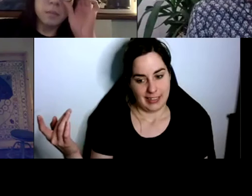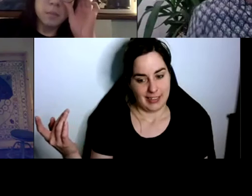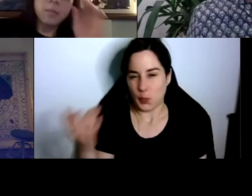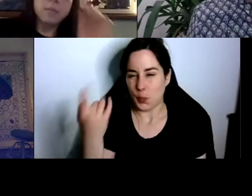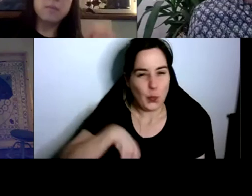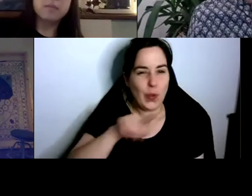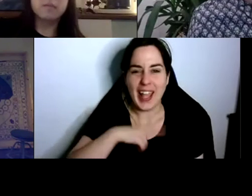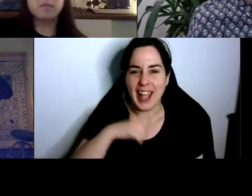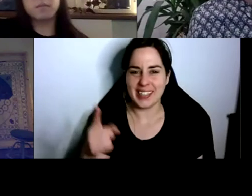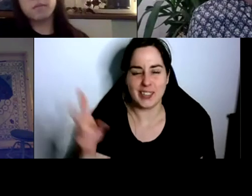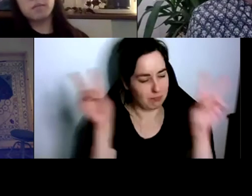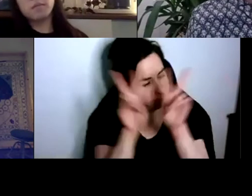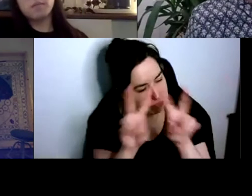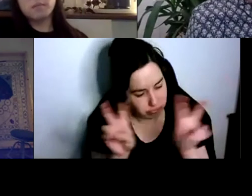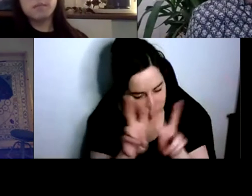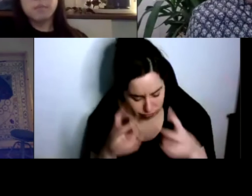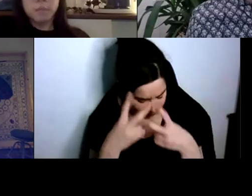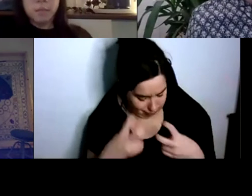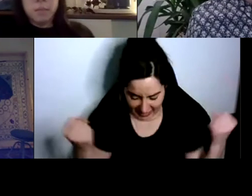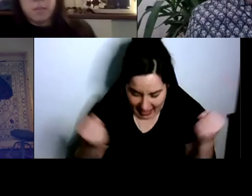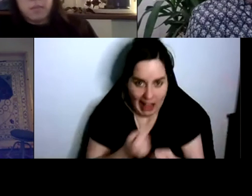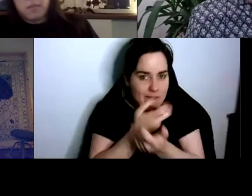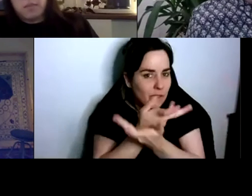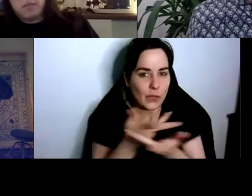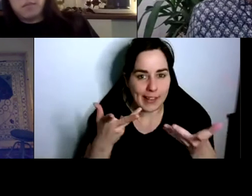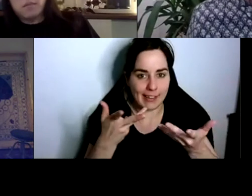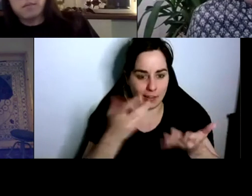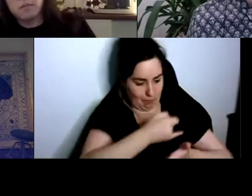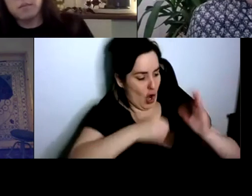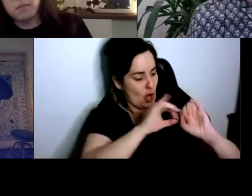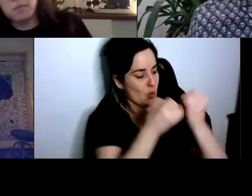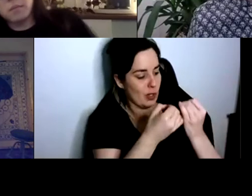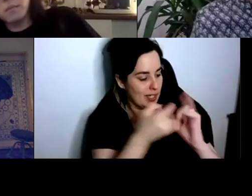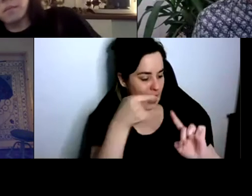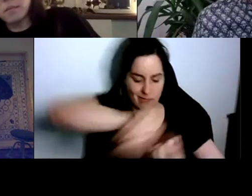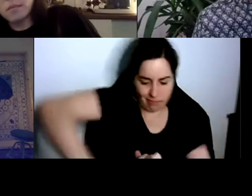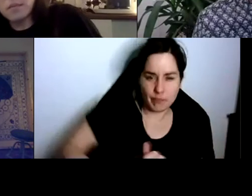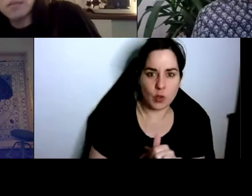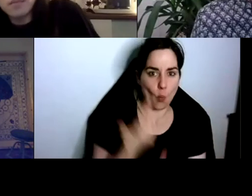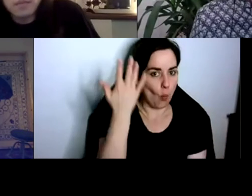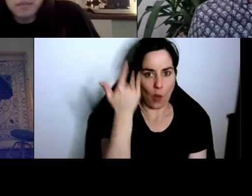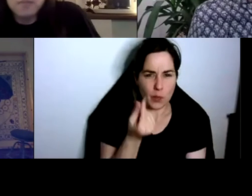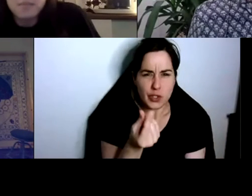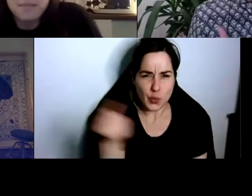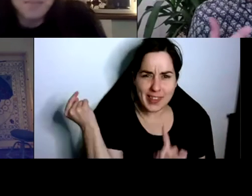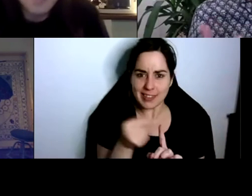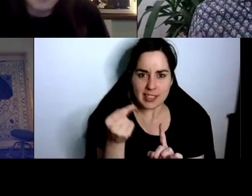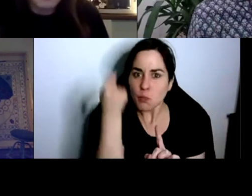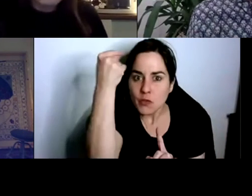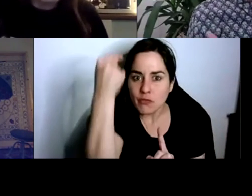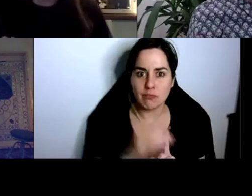an arts organization, we had to question, like, why are we doing what we're doing? Who is it for? You know,